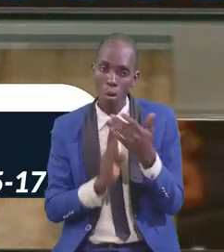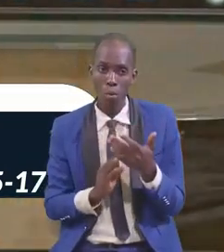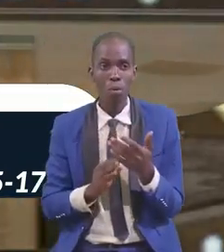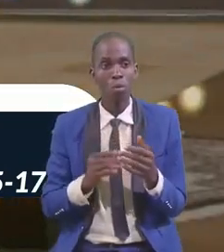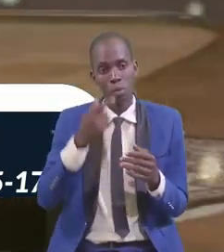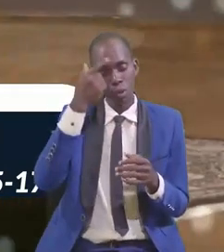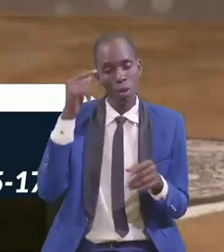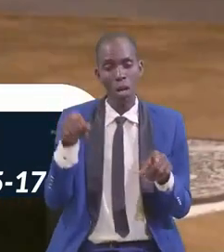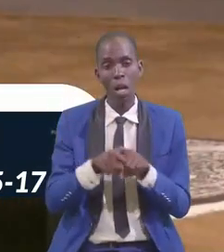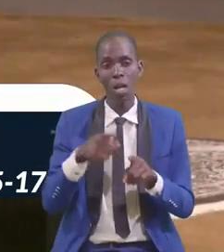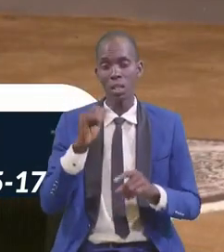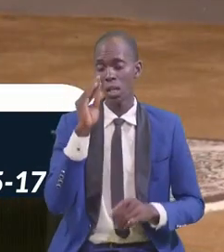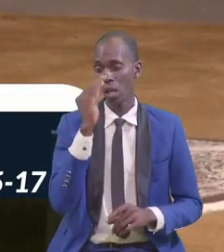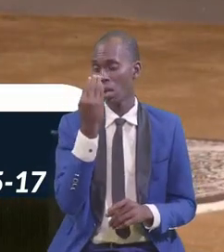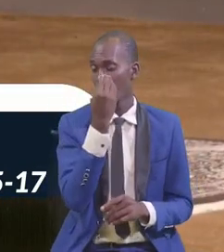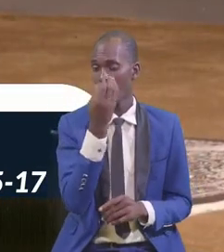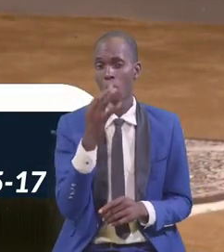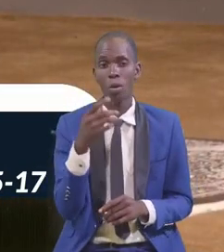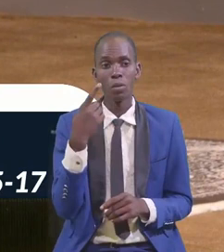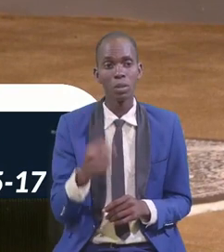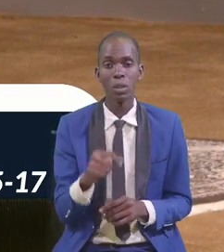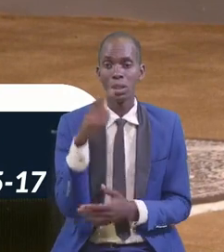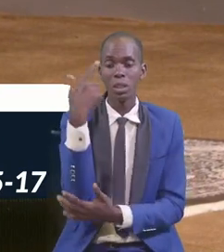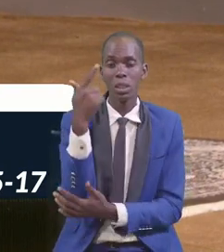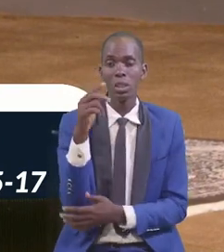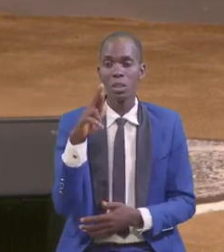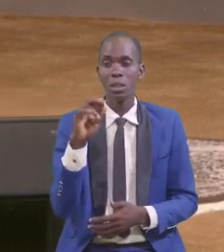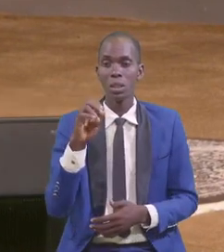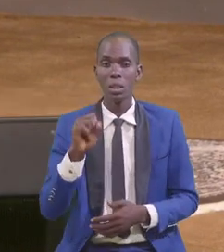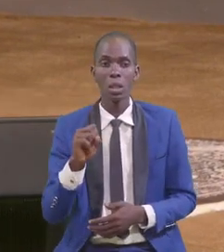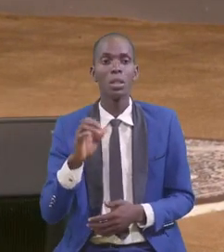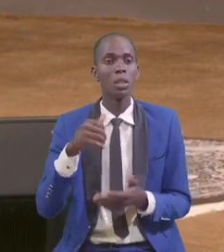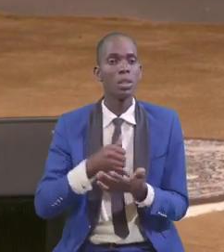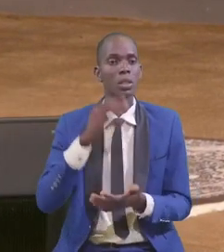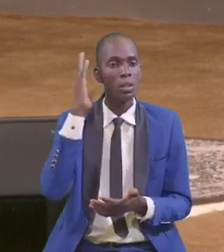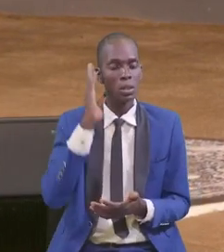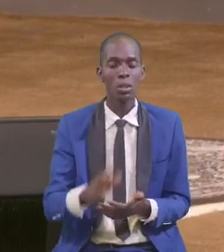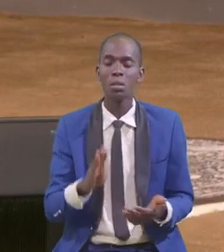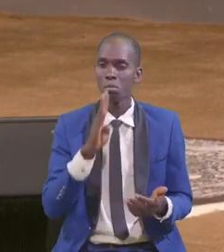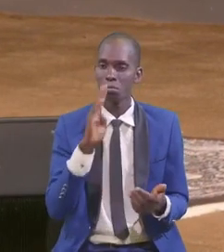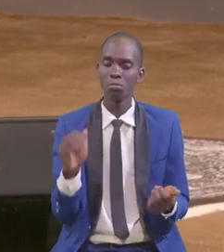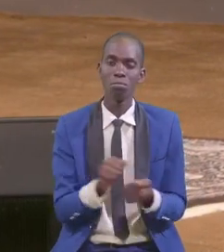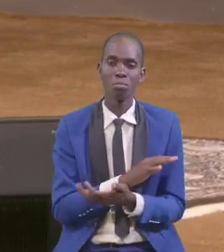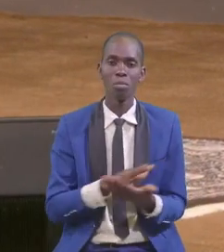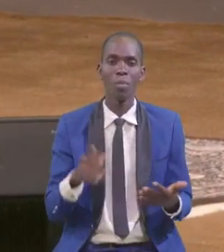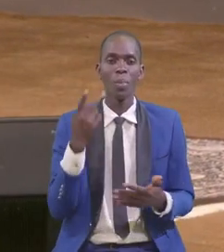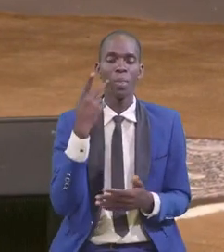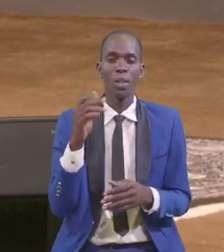the grass, it shall pass away. And look at this. We're looking at